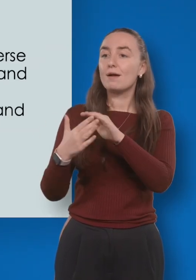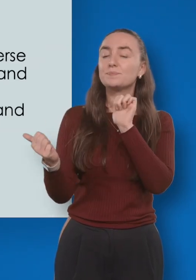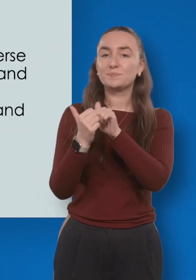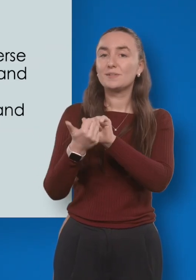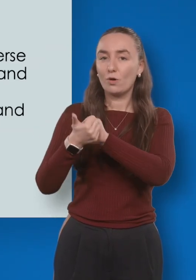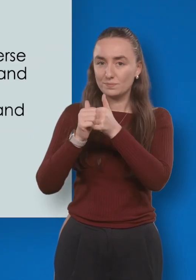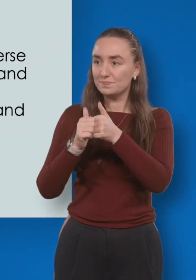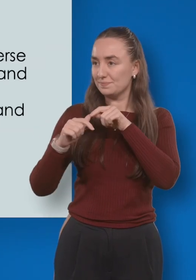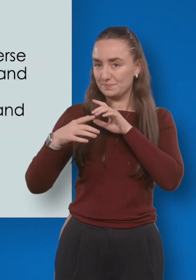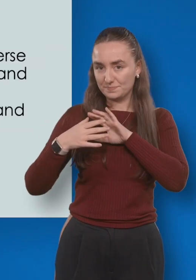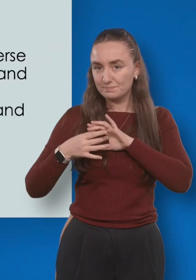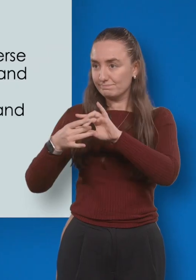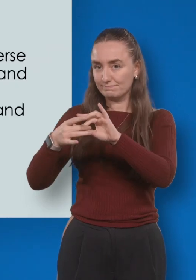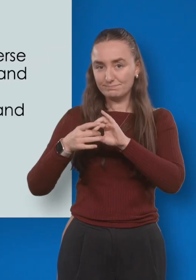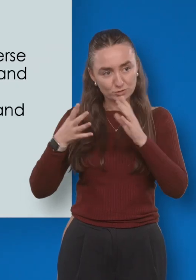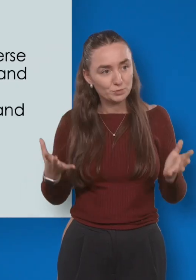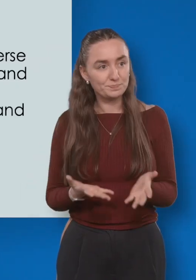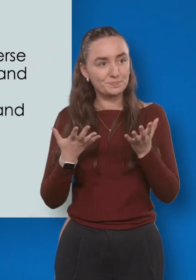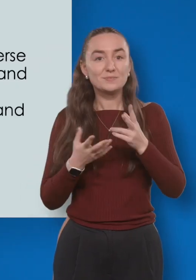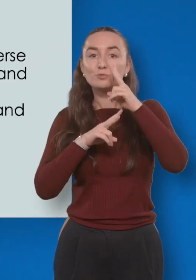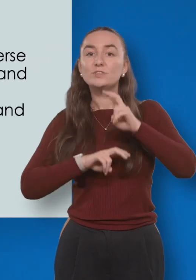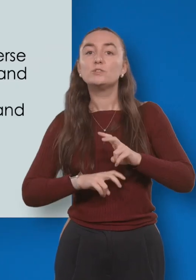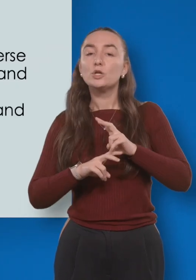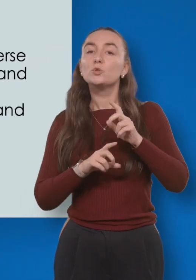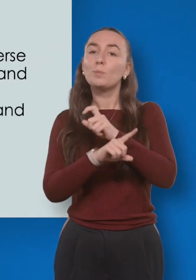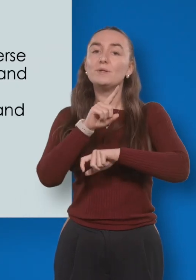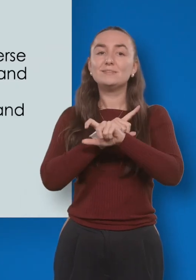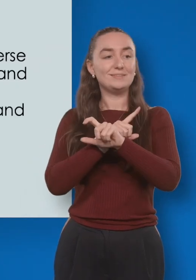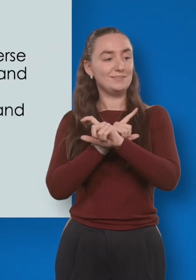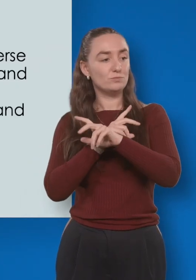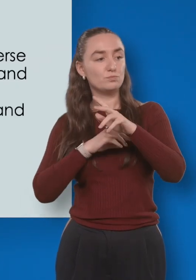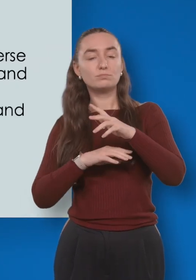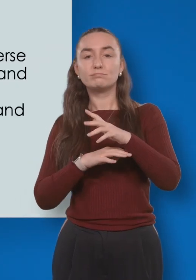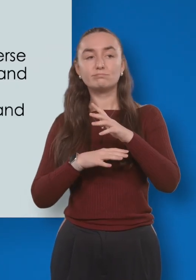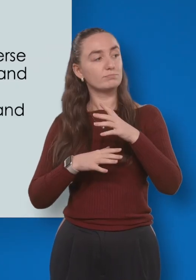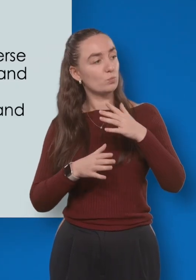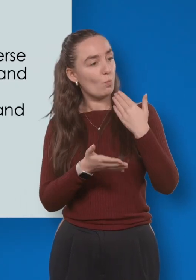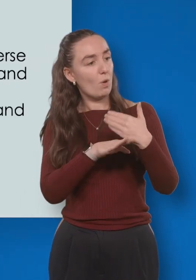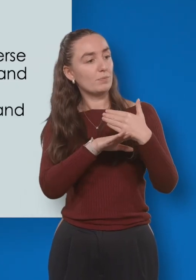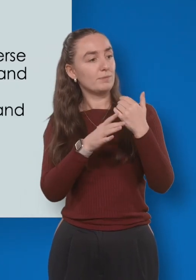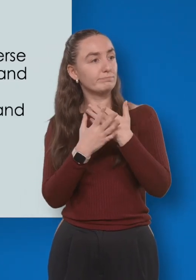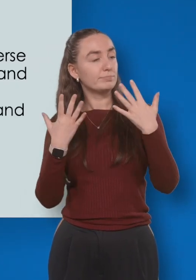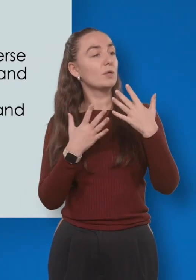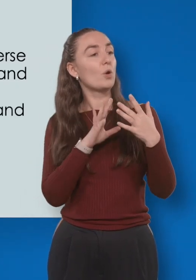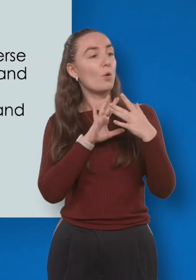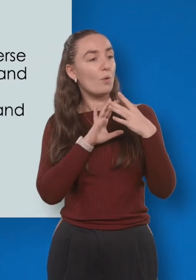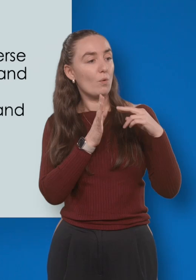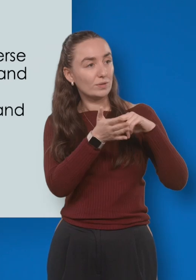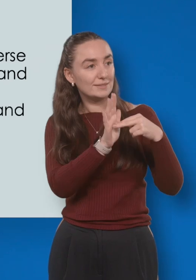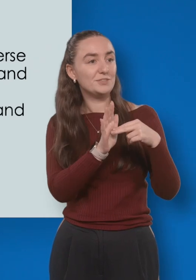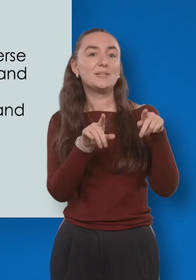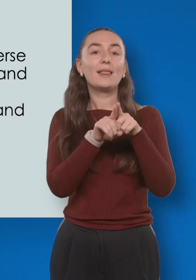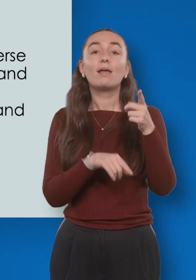promote EDI in the wider research community and ecosystem. So we're working with lots of different organisations as test sites,